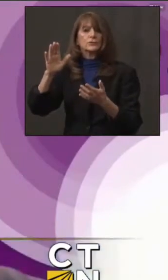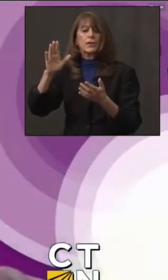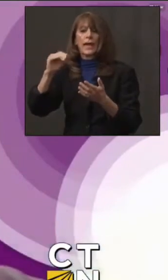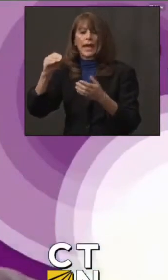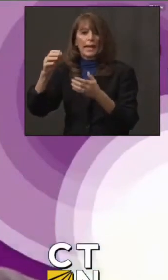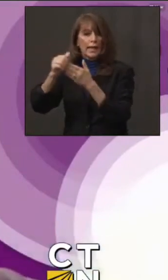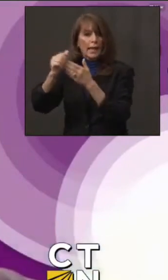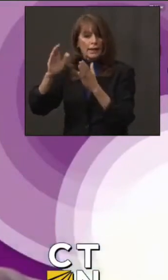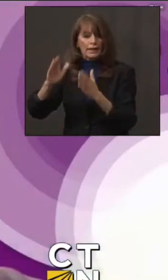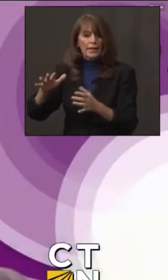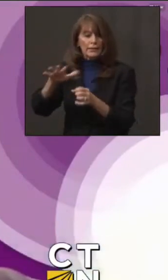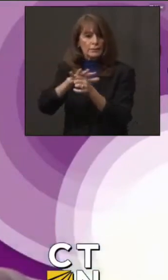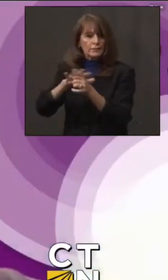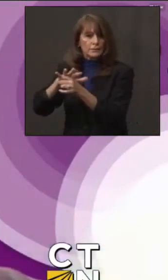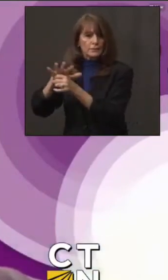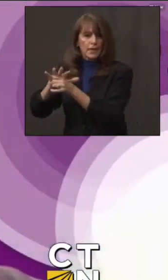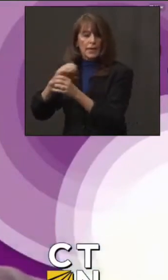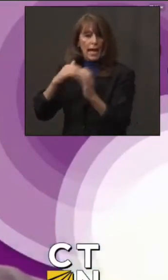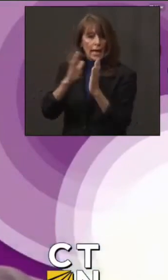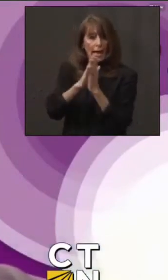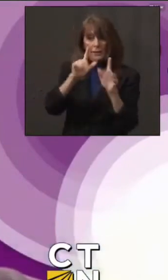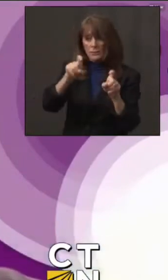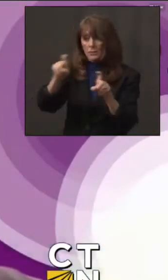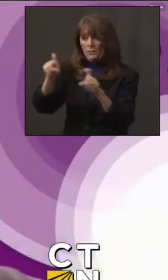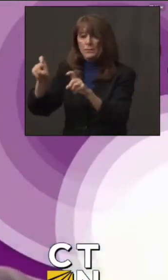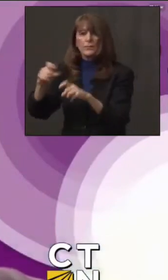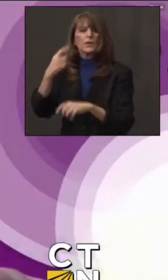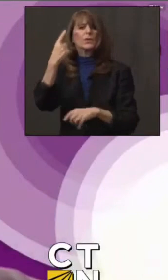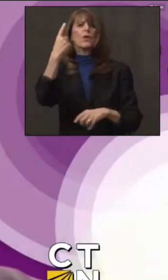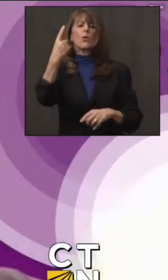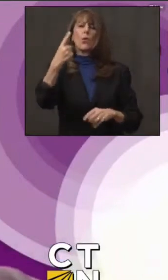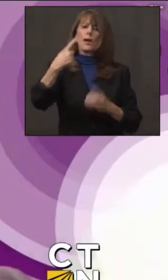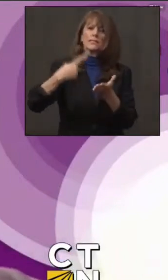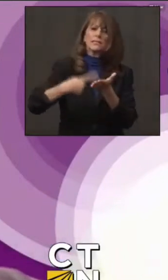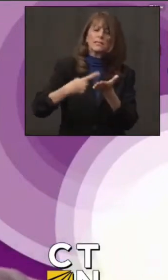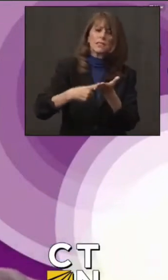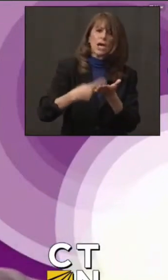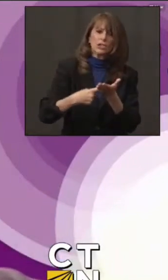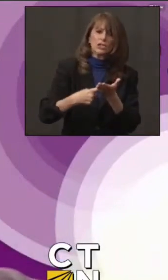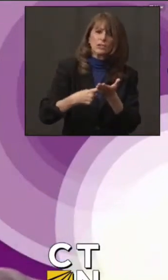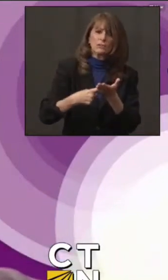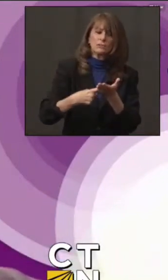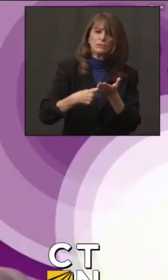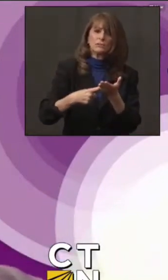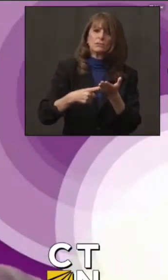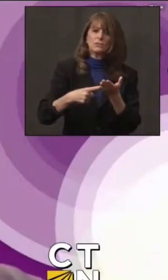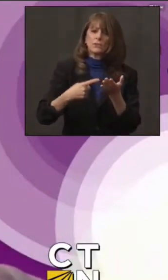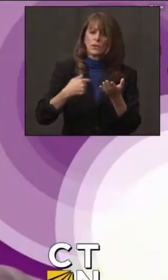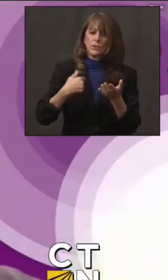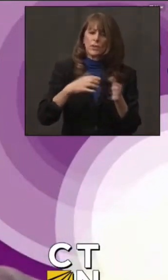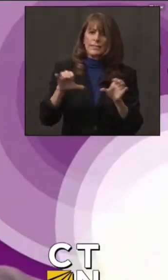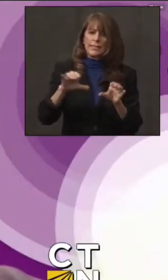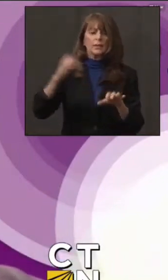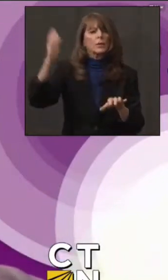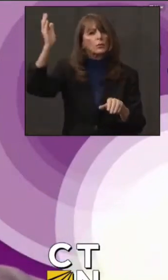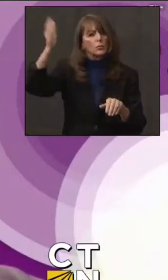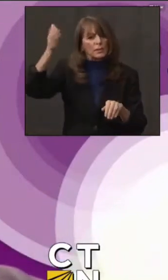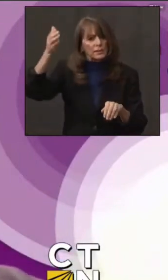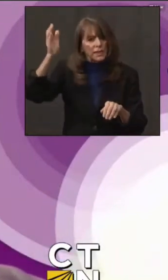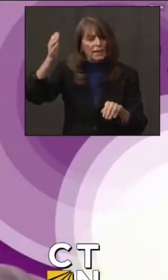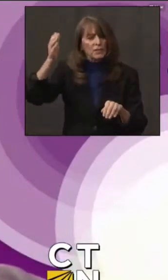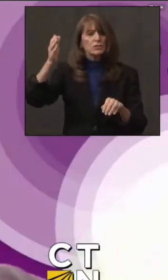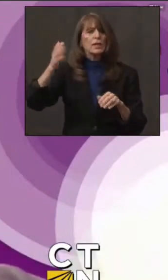leaders, minority leaders in the state as well. One of the conversations, we did do a survey. We did pre-presentation